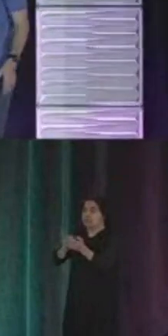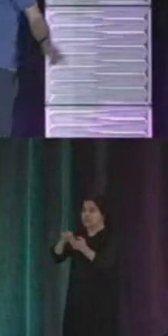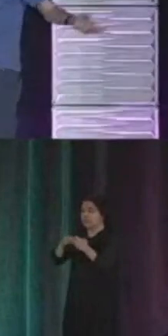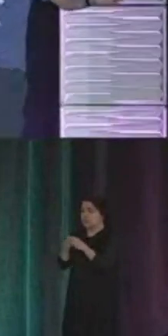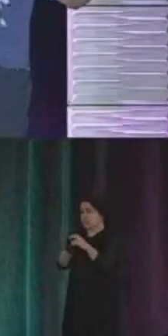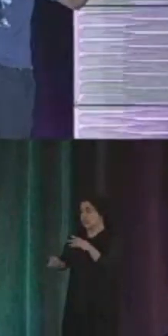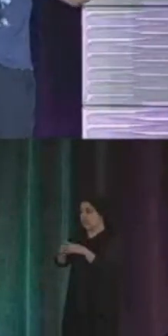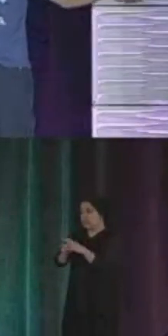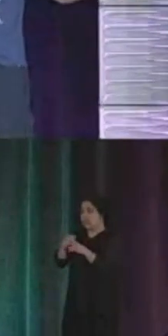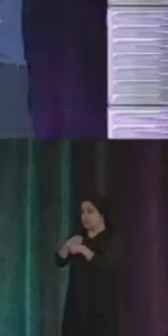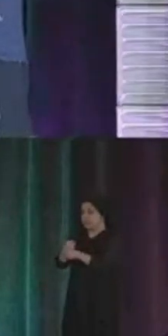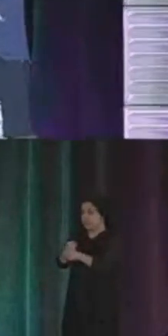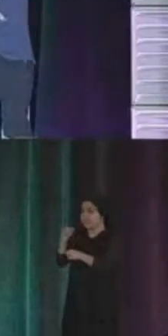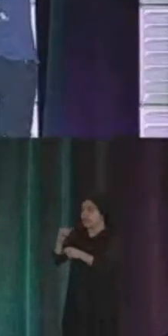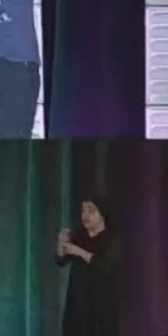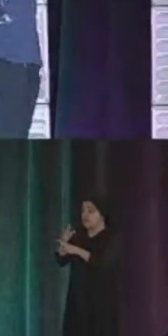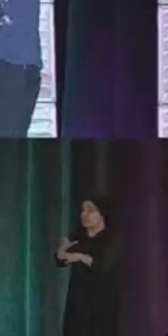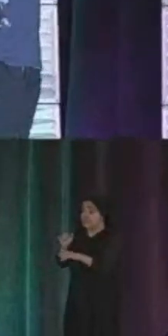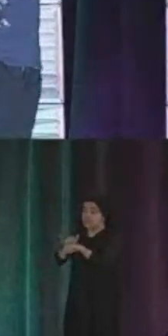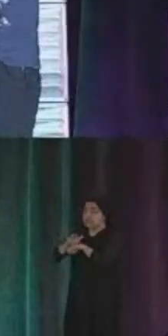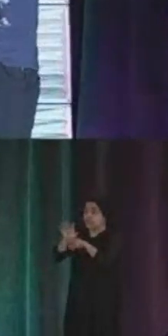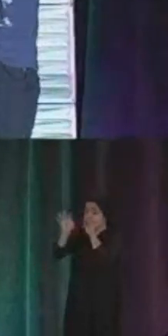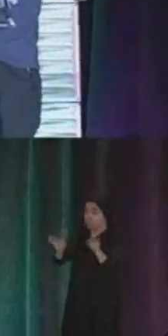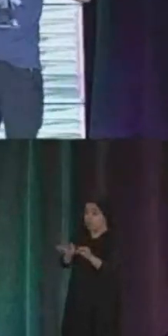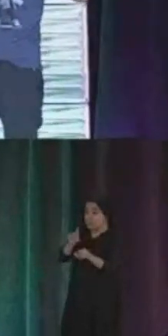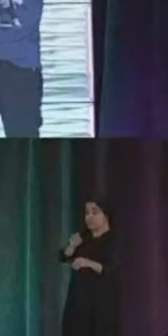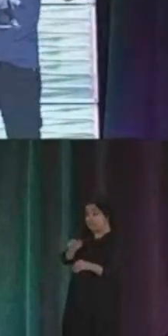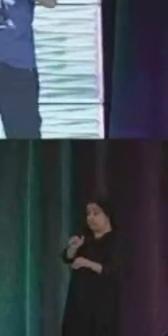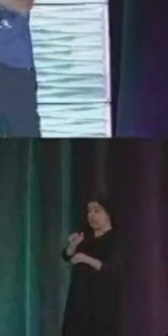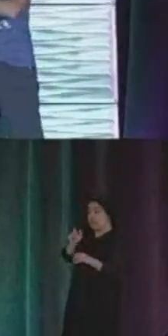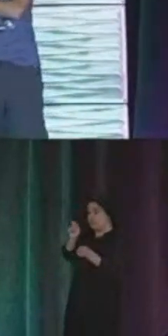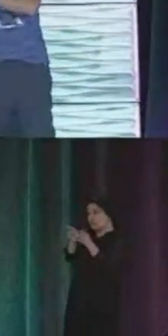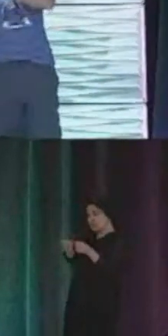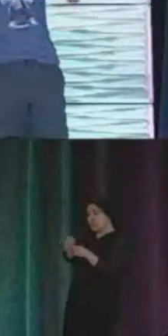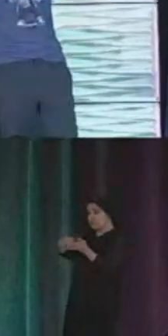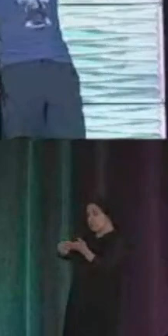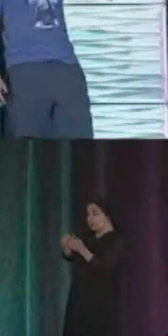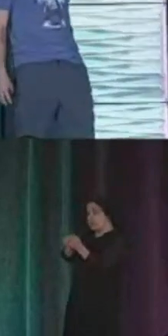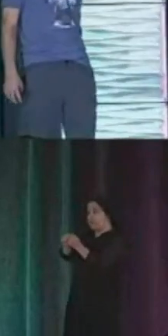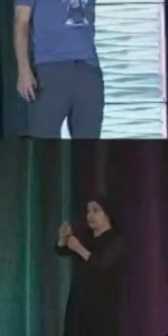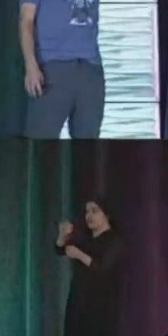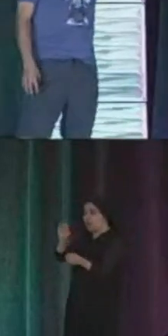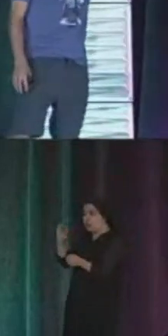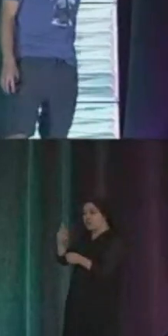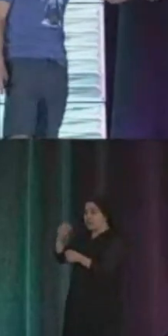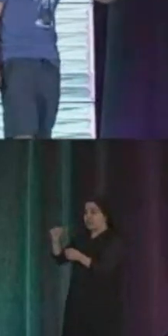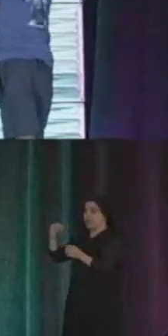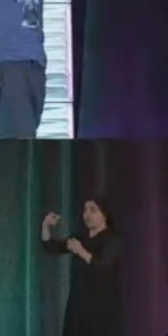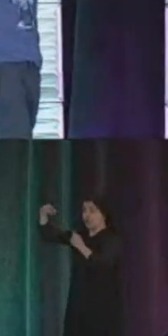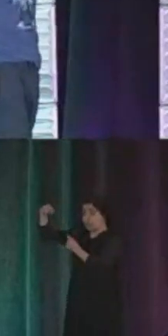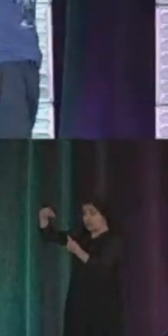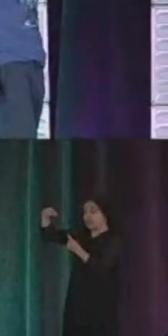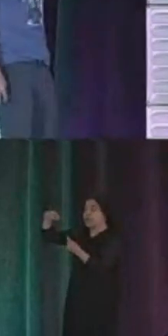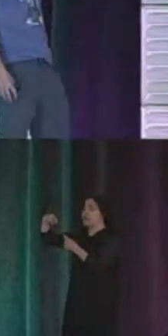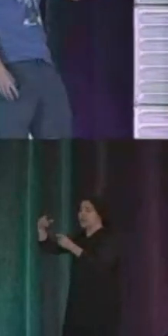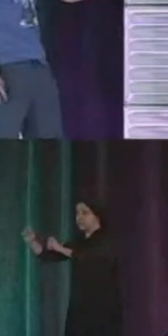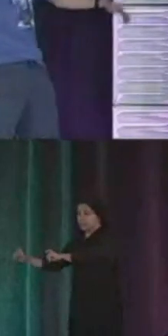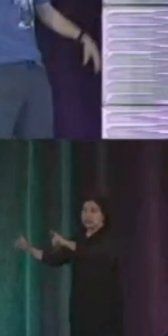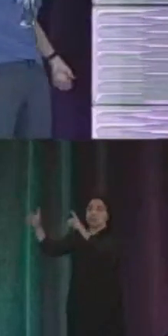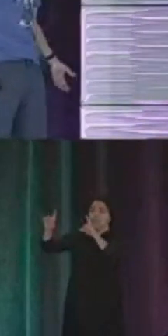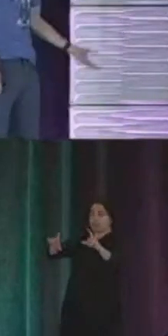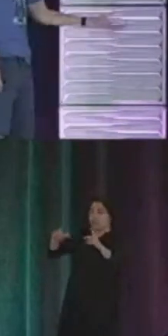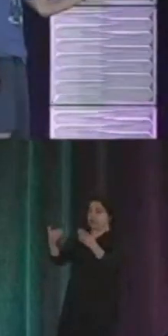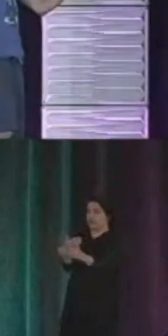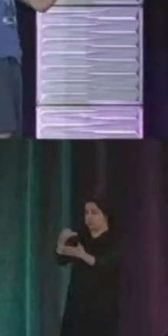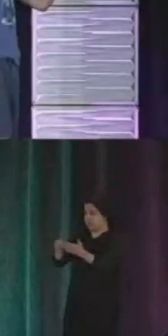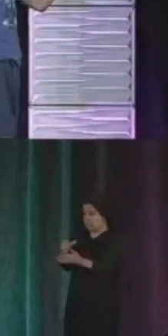right? So a user submits a form, data mutation talks to the routing layer in the server, that talks to persistence, comes back. We route to the new page, the new issue we